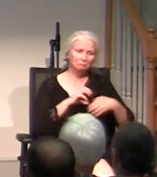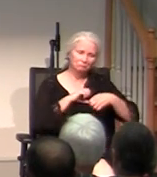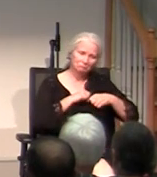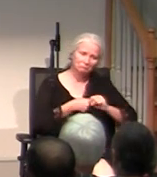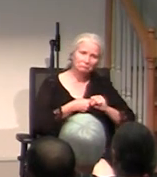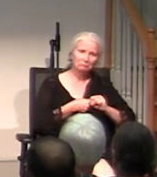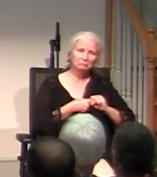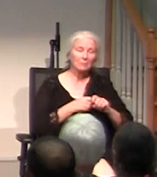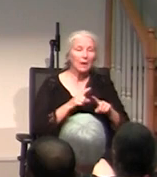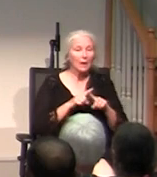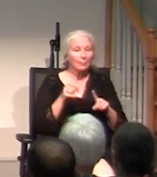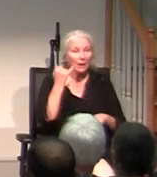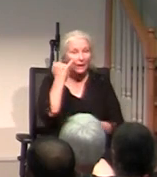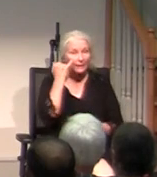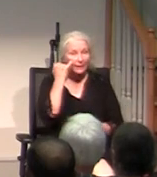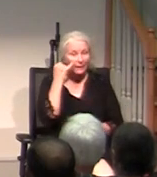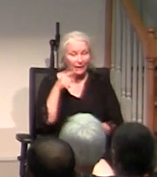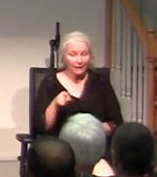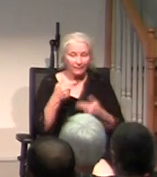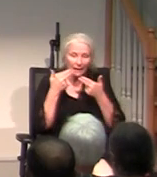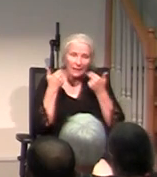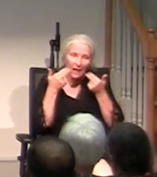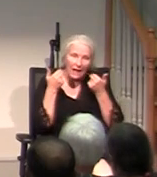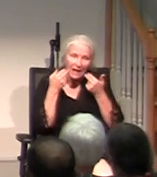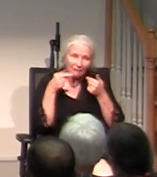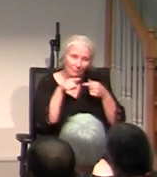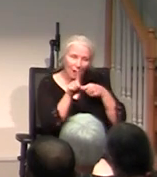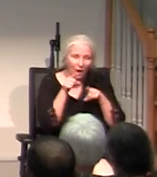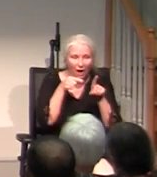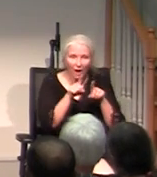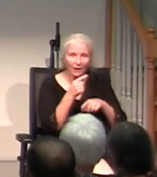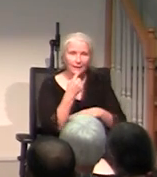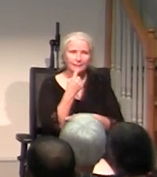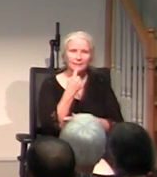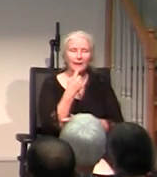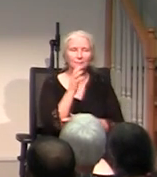But if they laugh and mock and say,